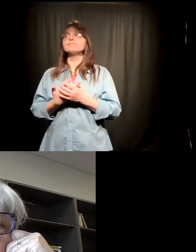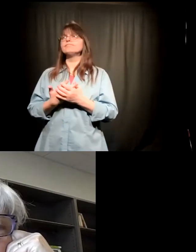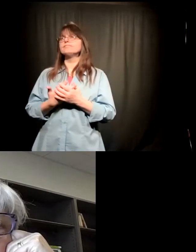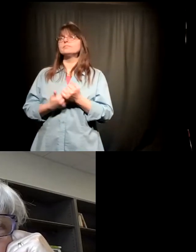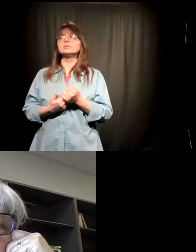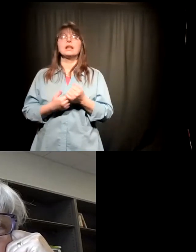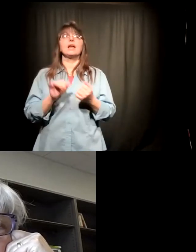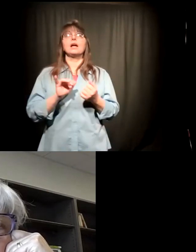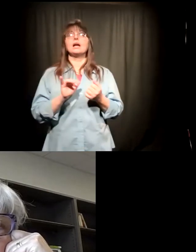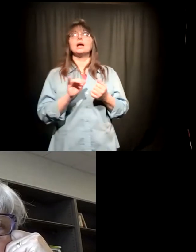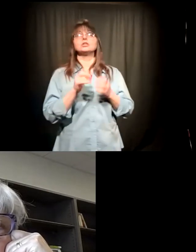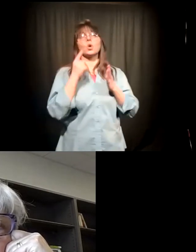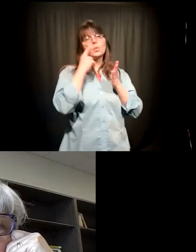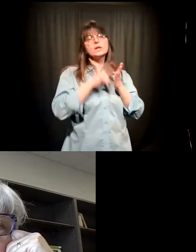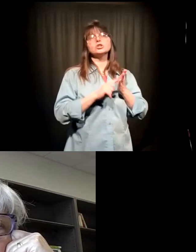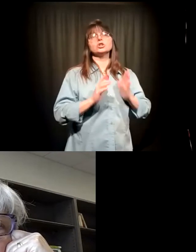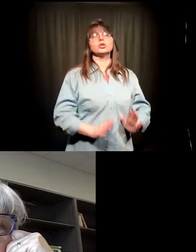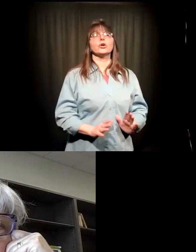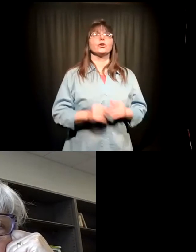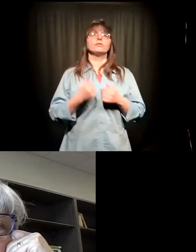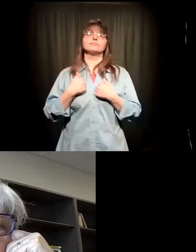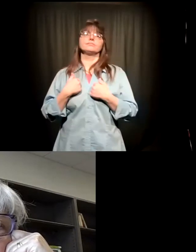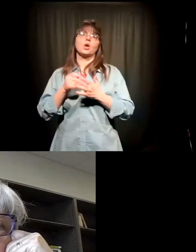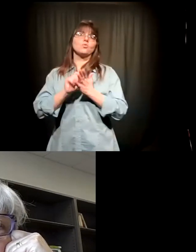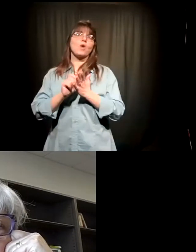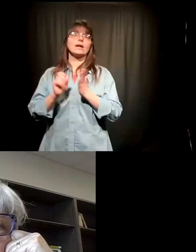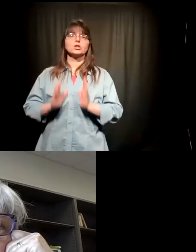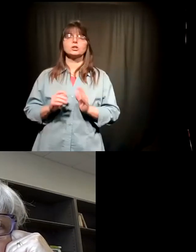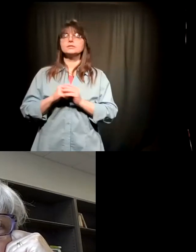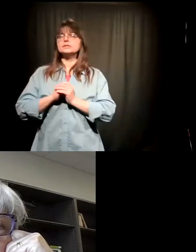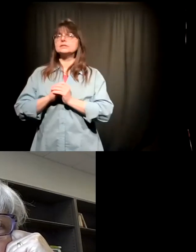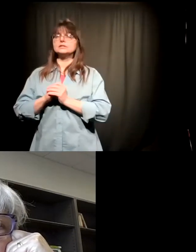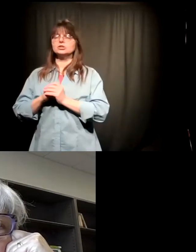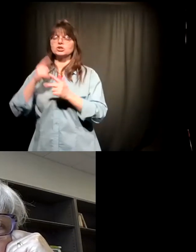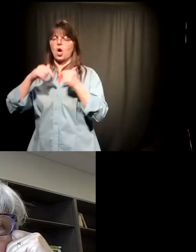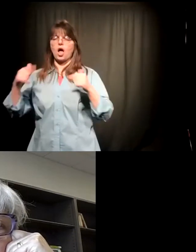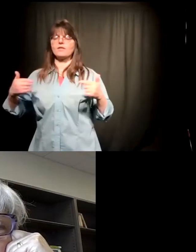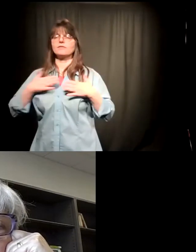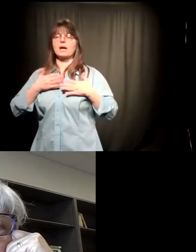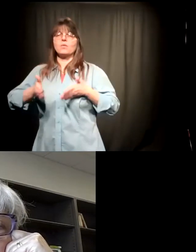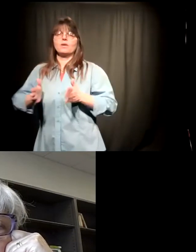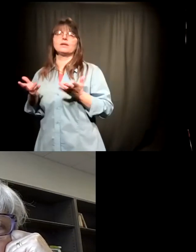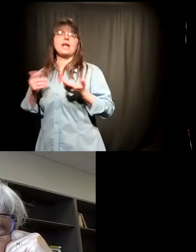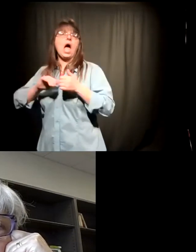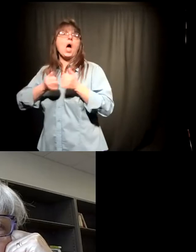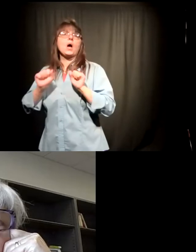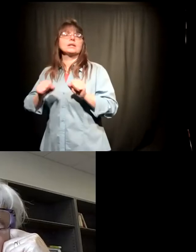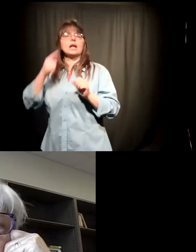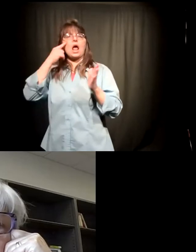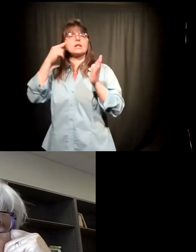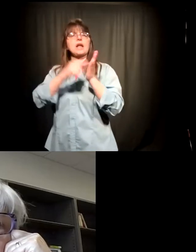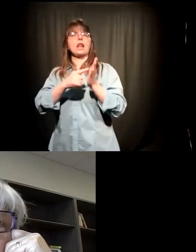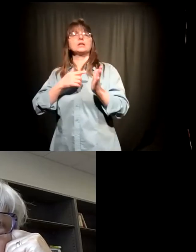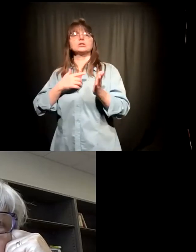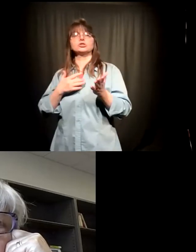experience as a hearing person with deaf family members. And it's really because of